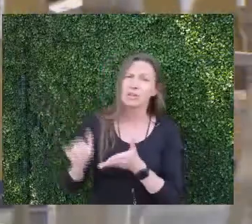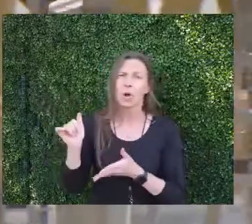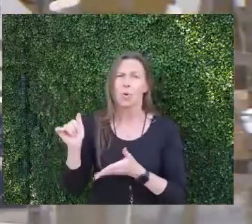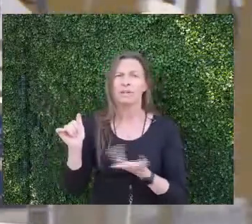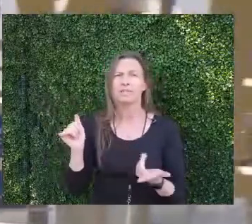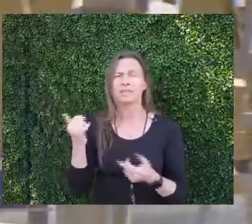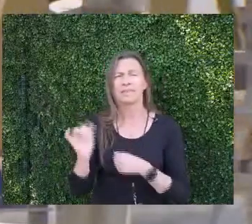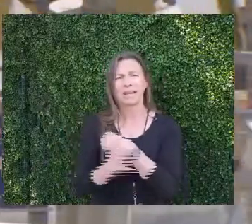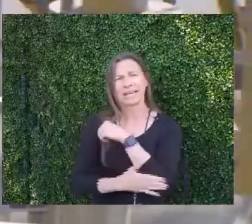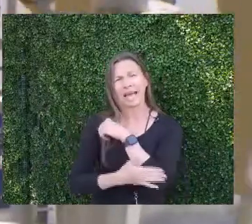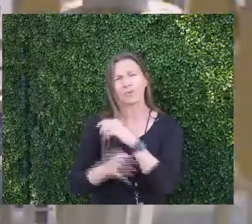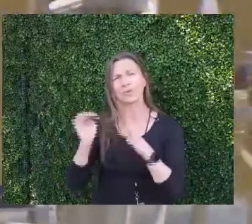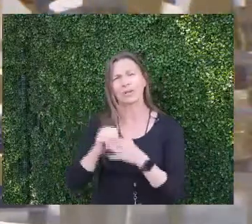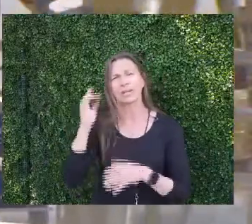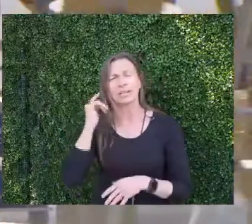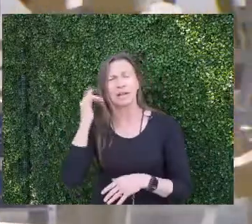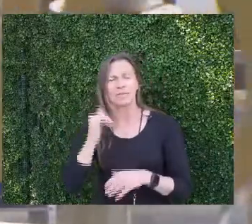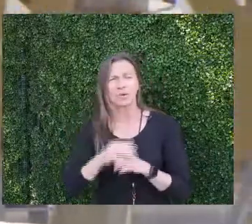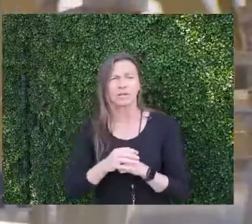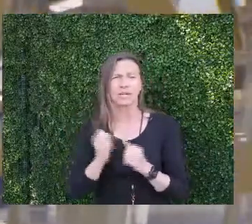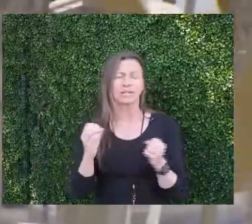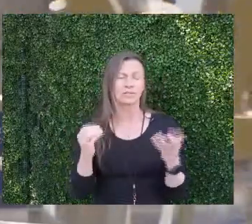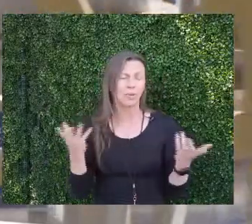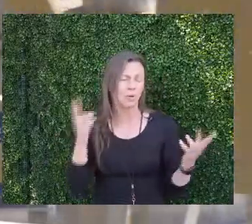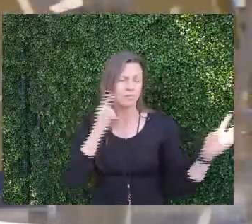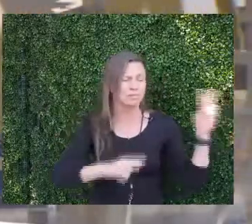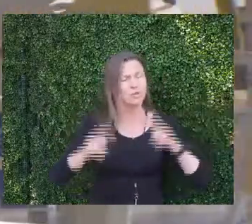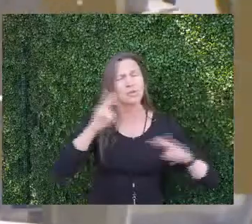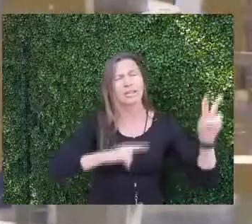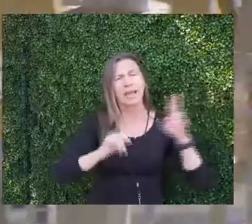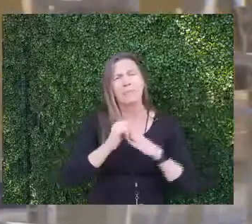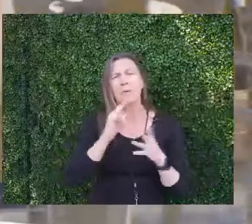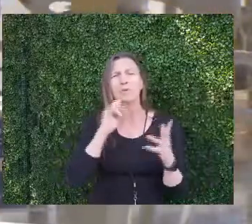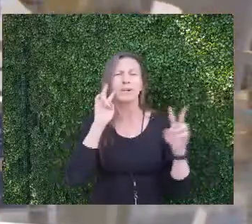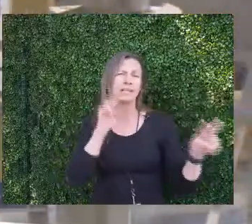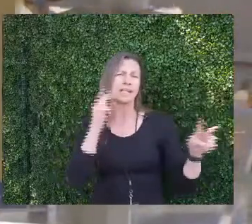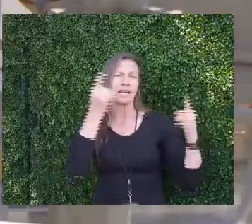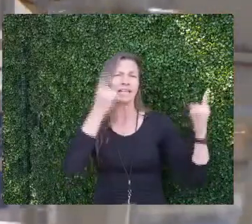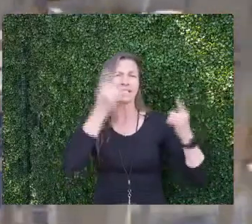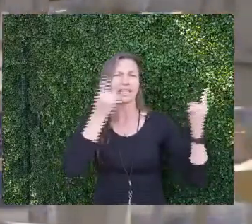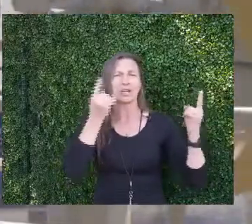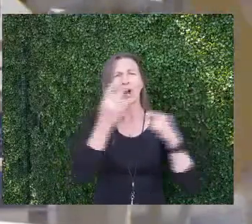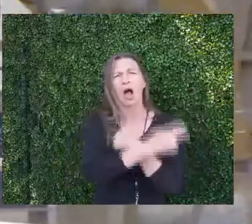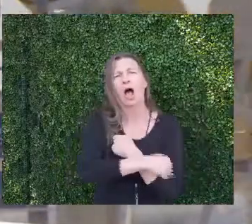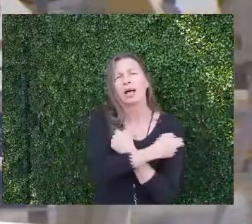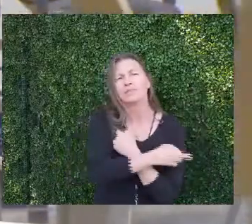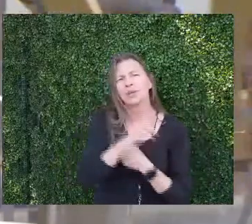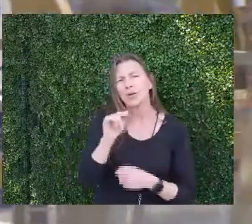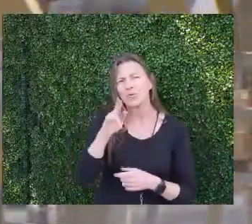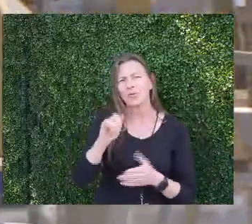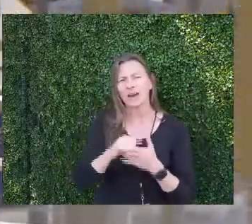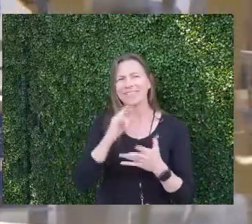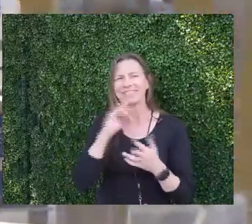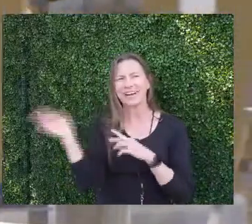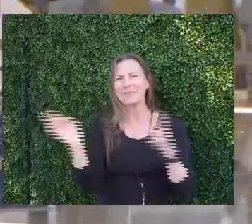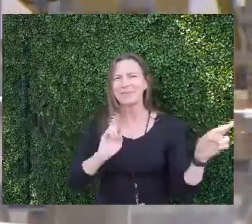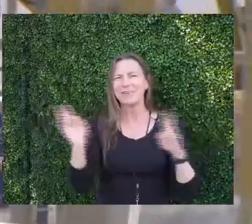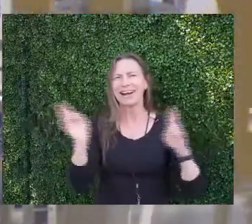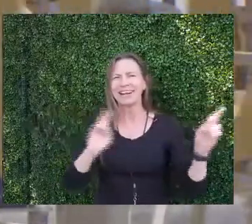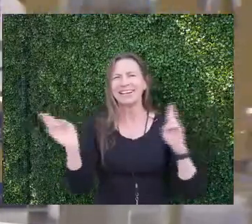we'll look at those regional disparities. But the bottom line is we'll look at hospitalization rates. We'll look at our preparedness as the